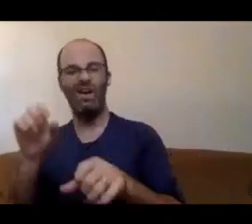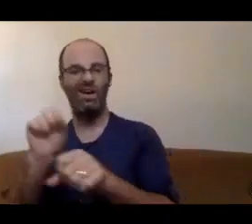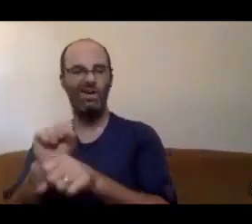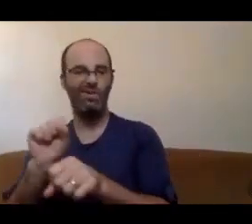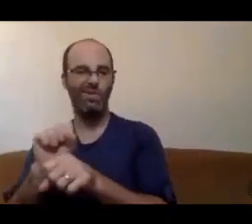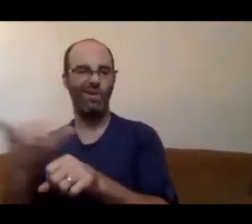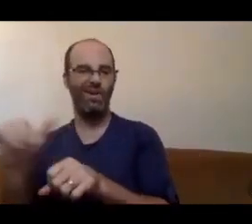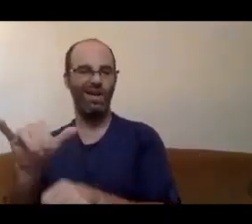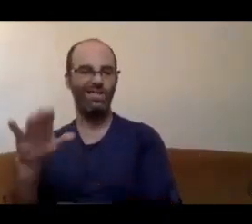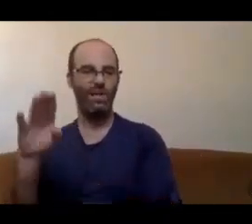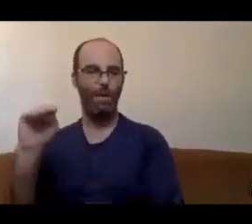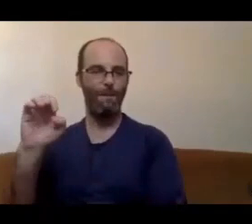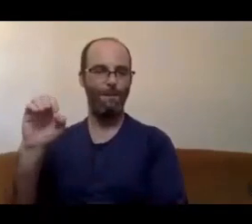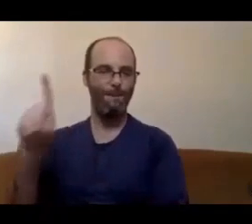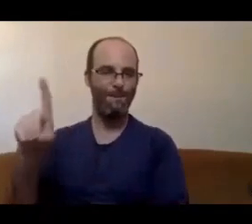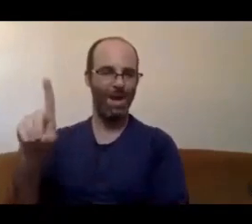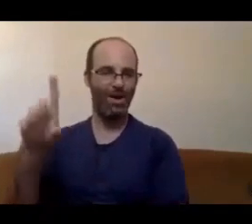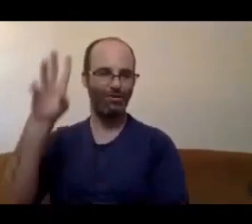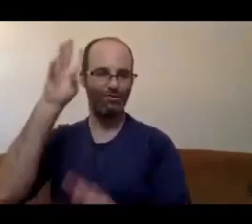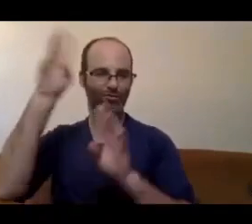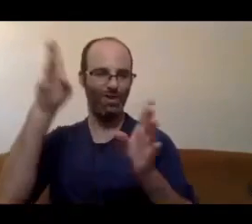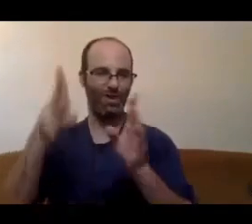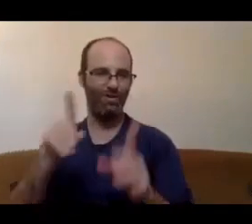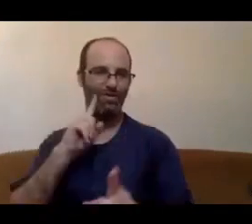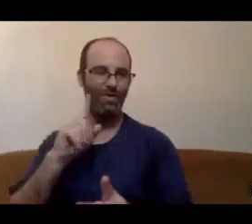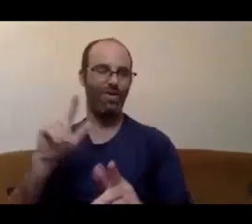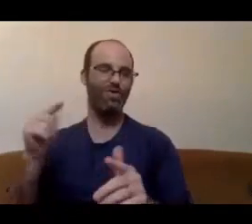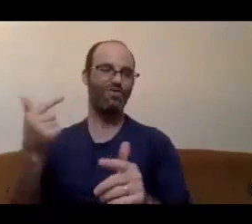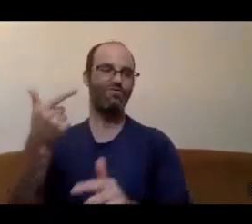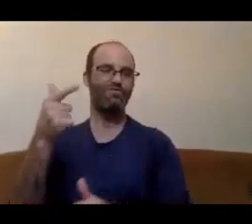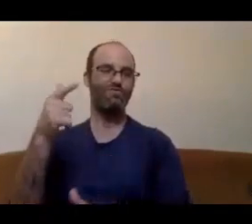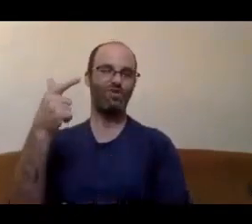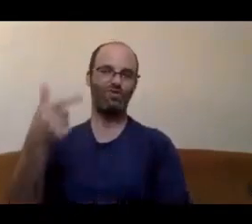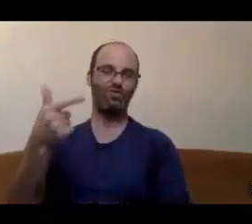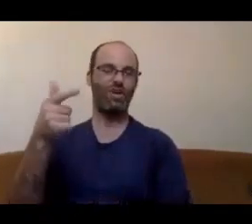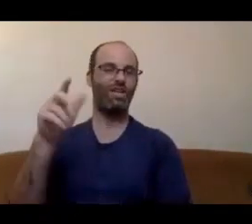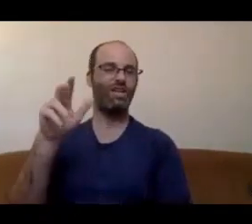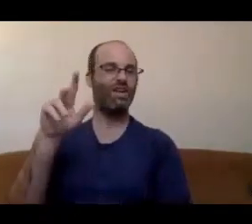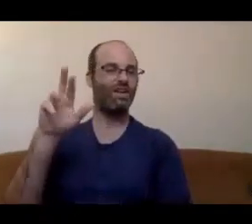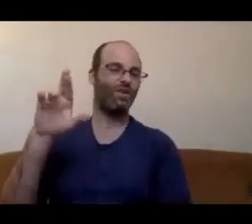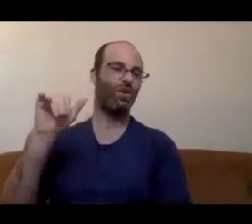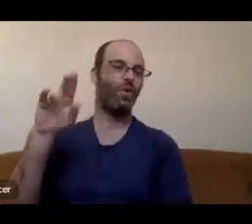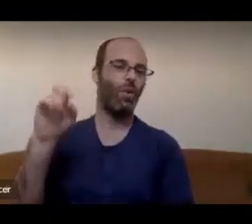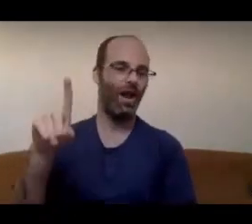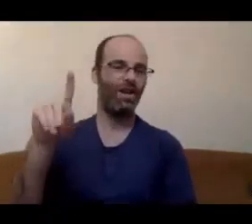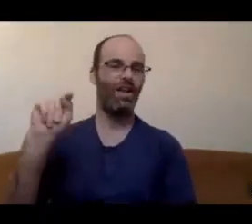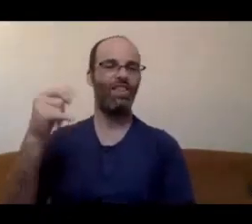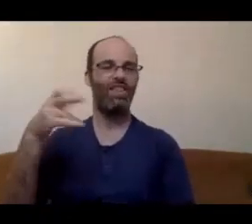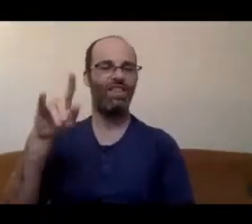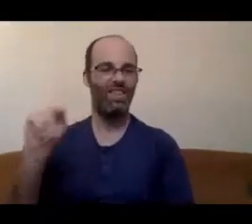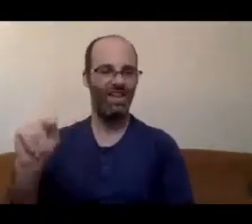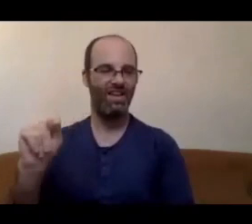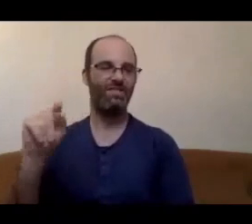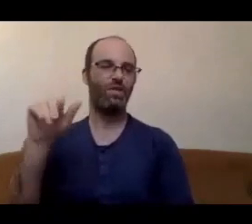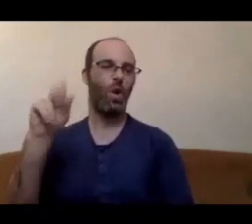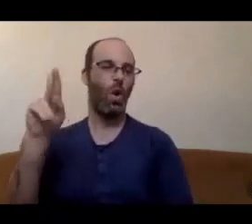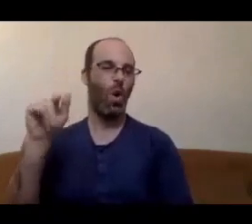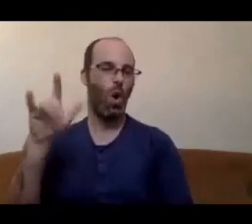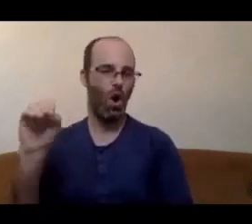creator for Grand Theft Auto 5 to attempt to increase accessibility of the game. I've also done some work on